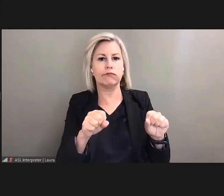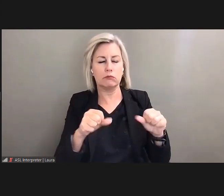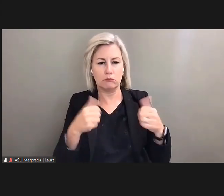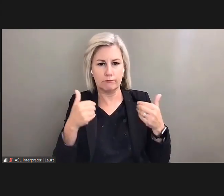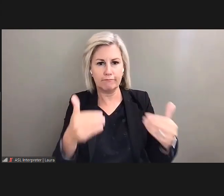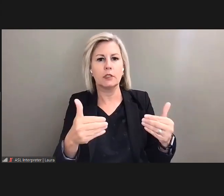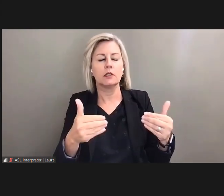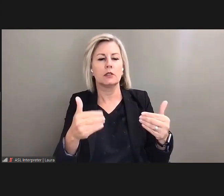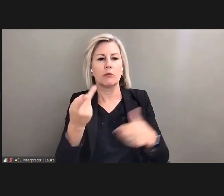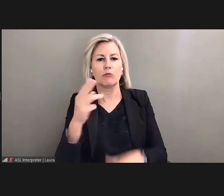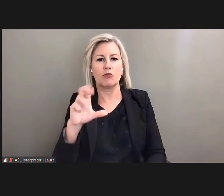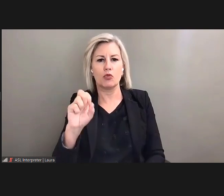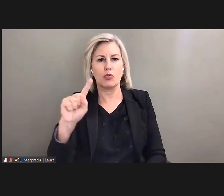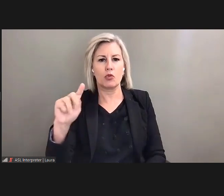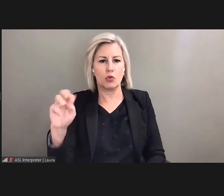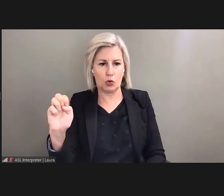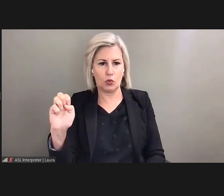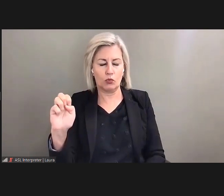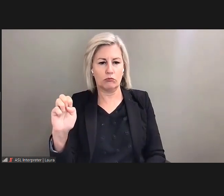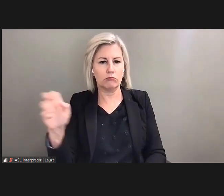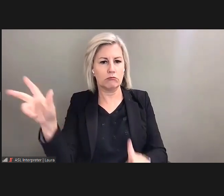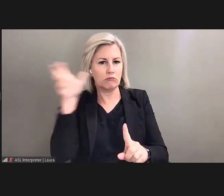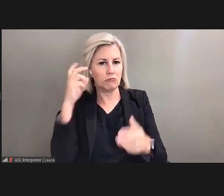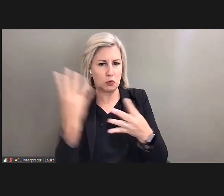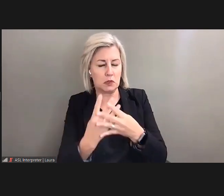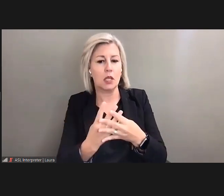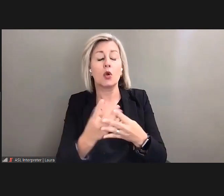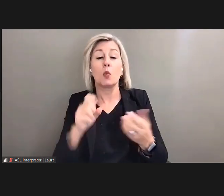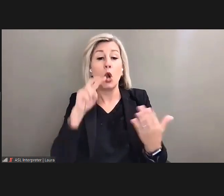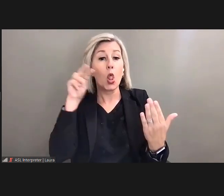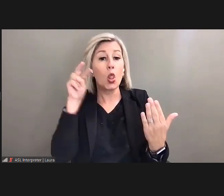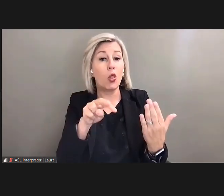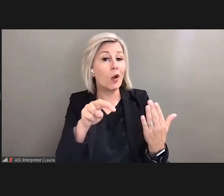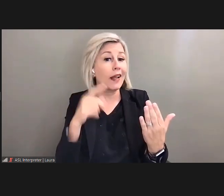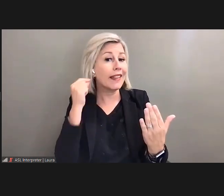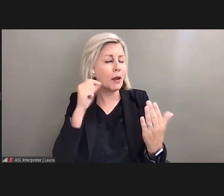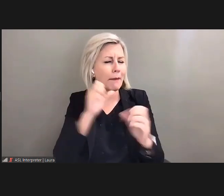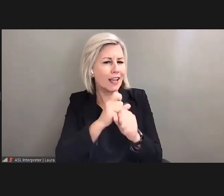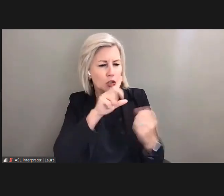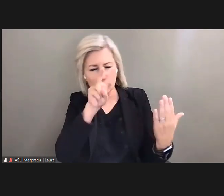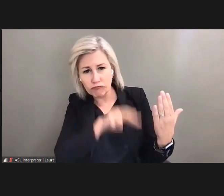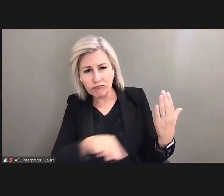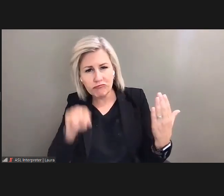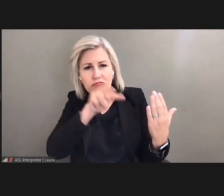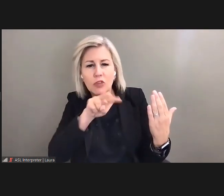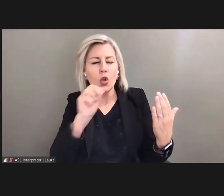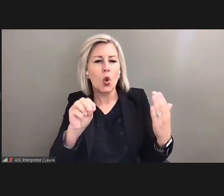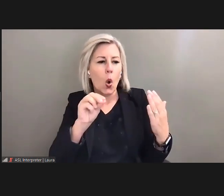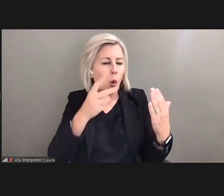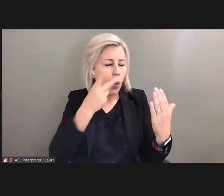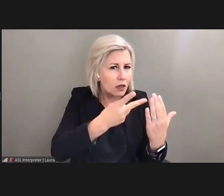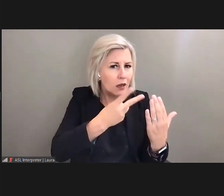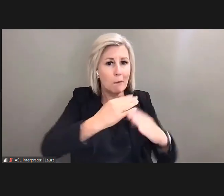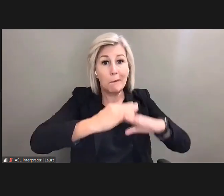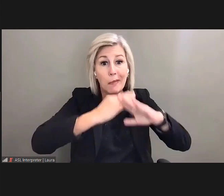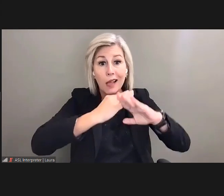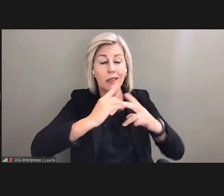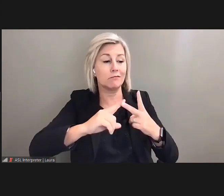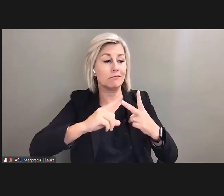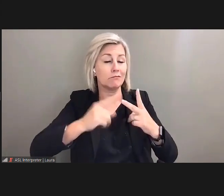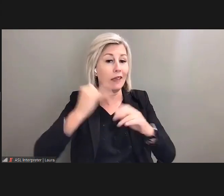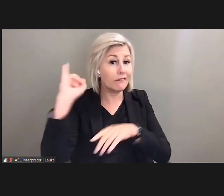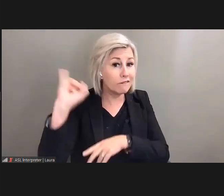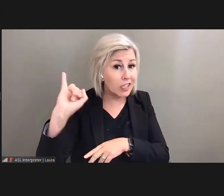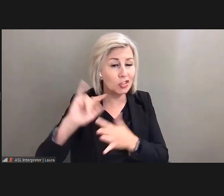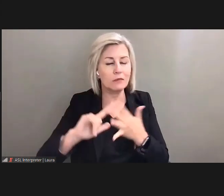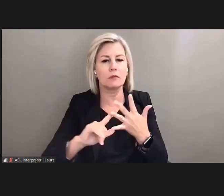first take a look at the ear. We want to make sure that there's no visible sign of infection or blockage. Now, by the way,